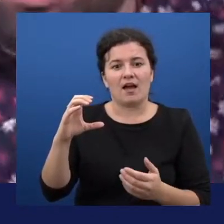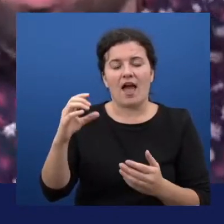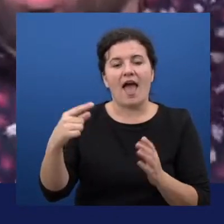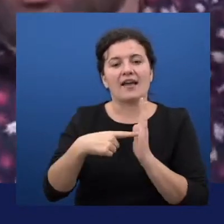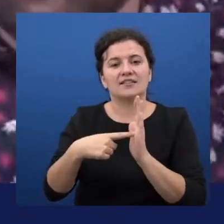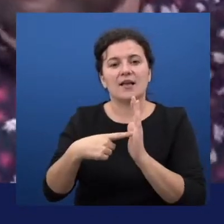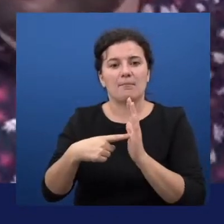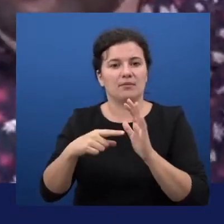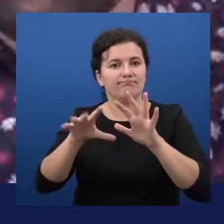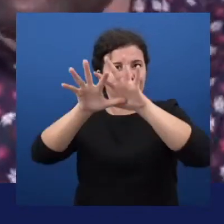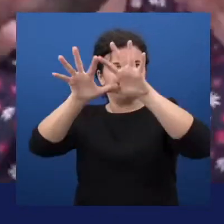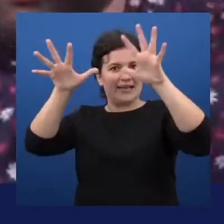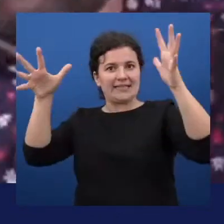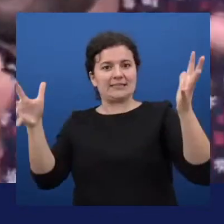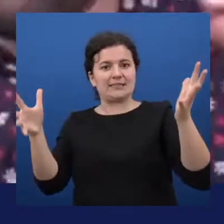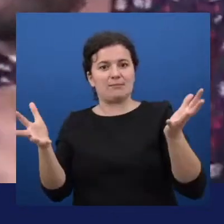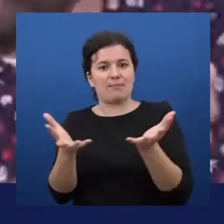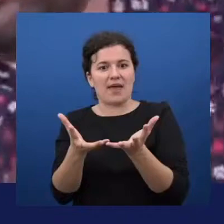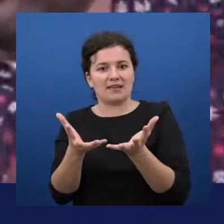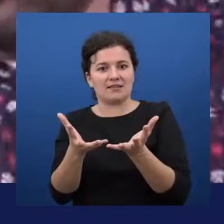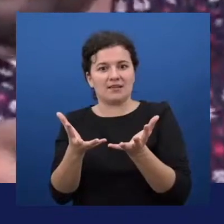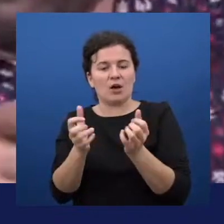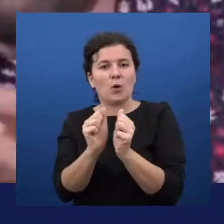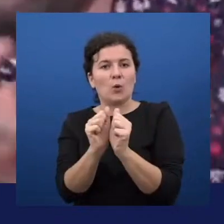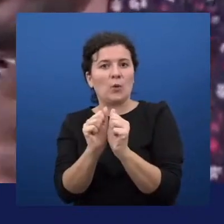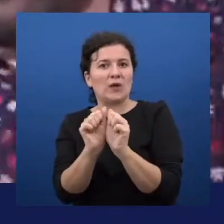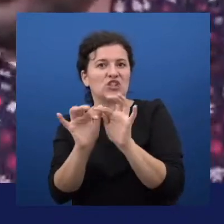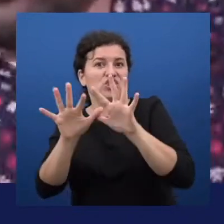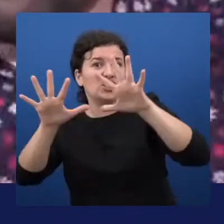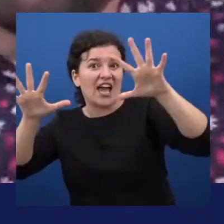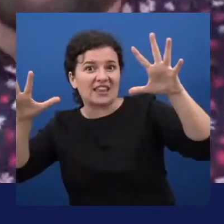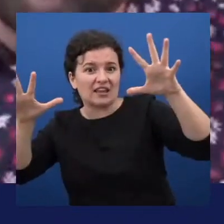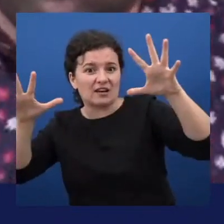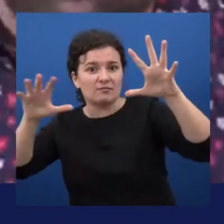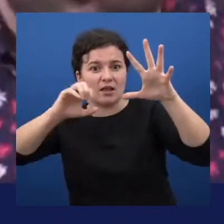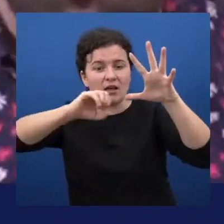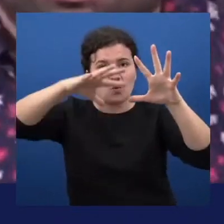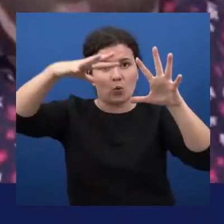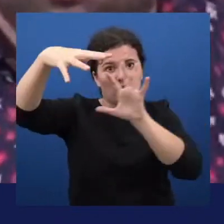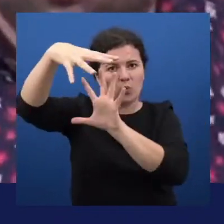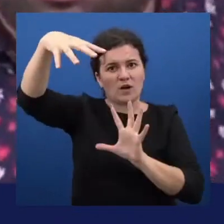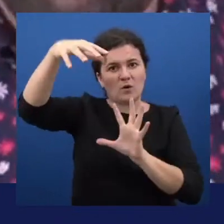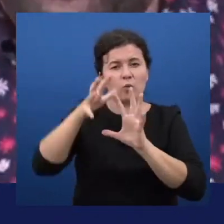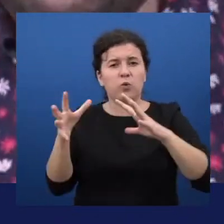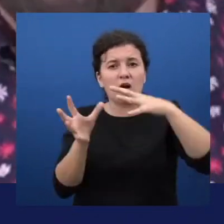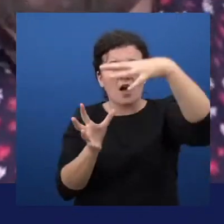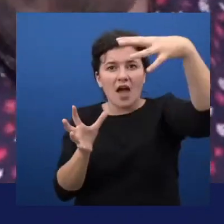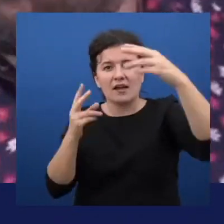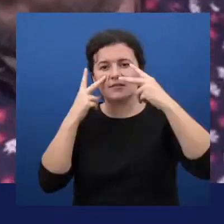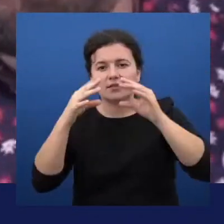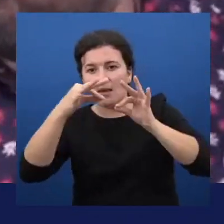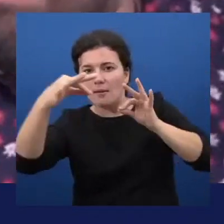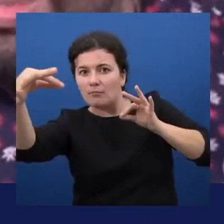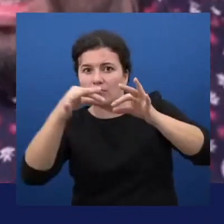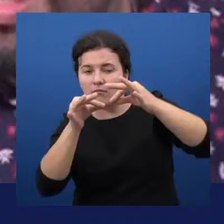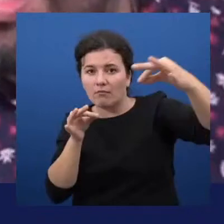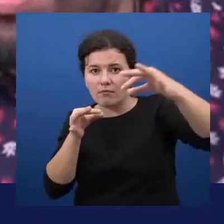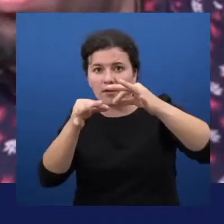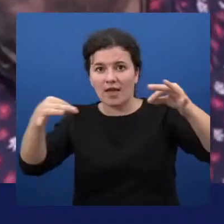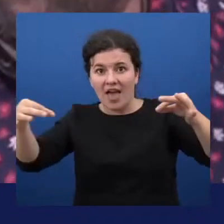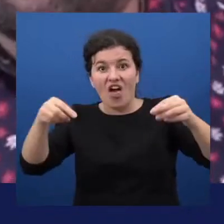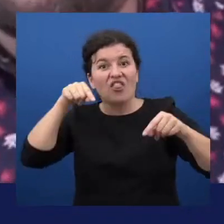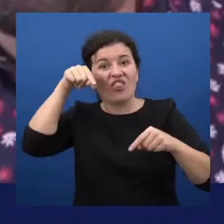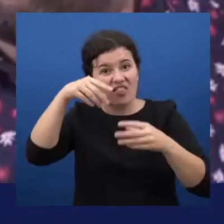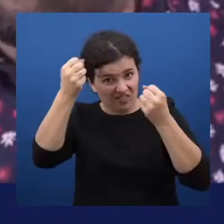space. It's called a shattering, and you use that how many spaces it can shatter to do some approximations. That's a formal method